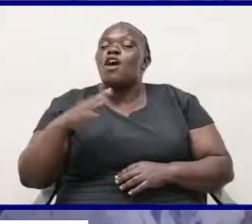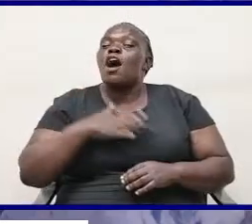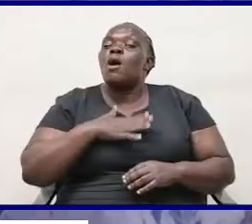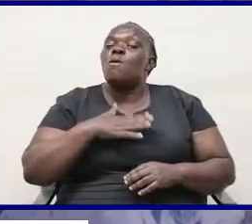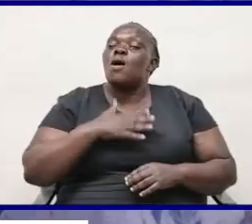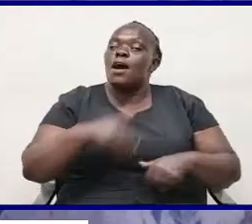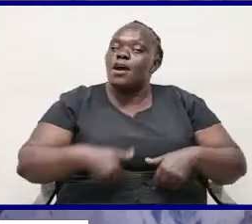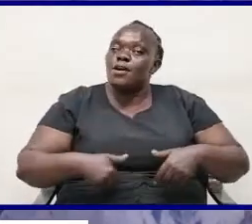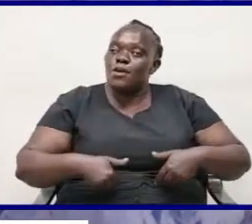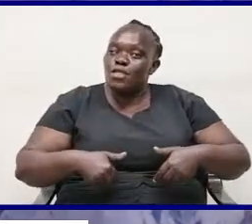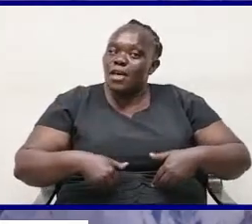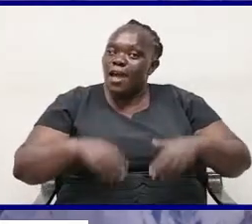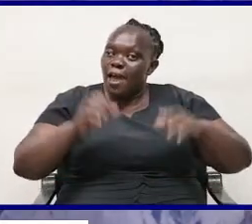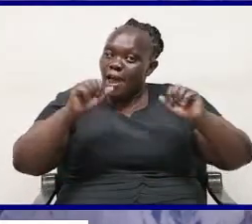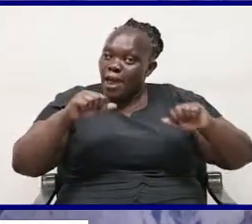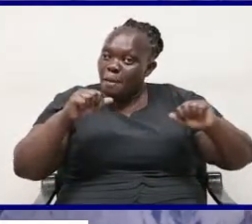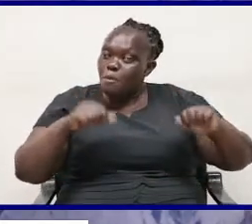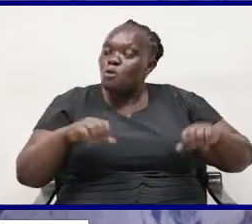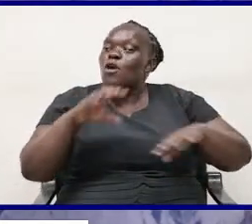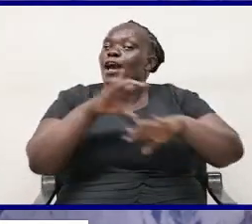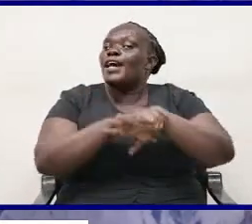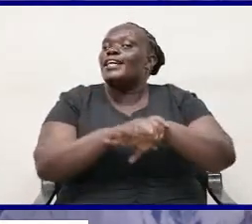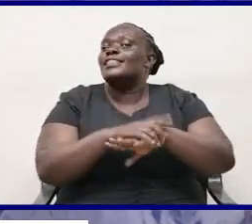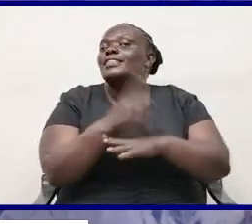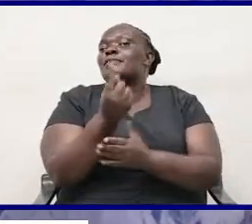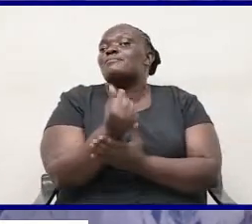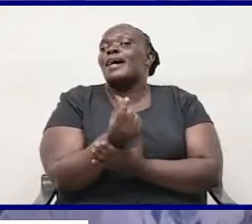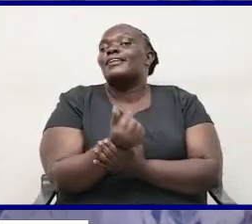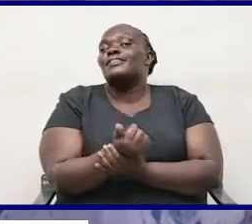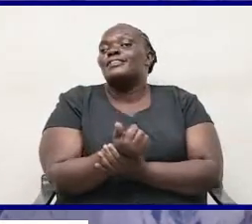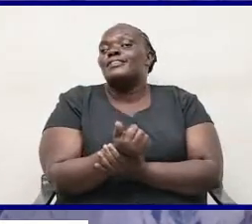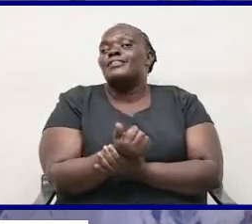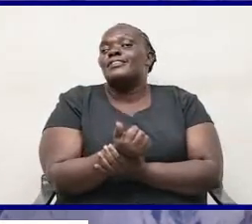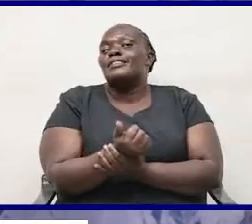youth have been able to receive money